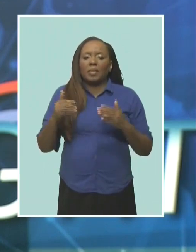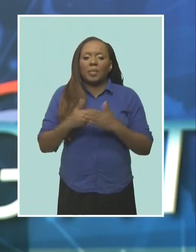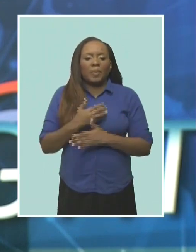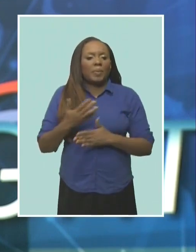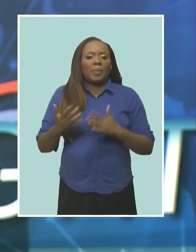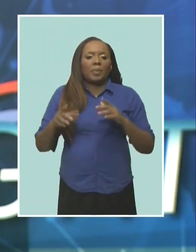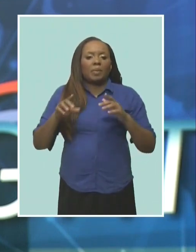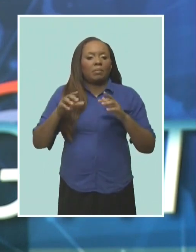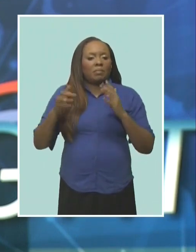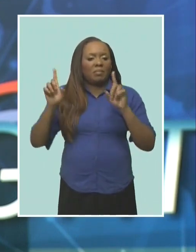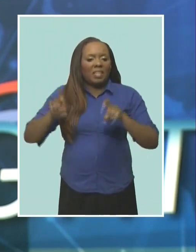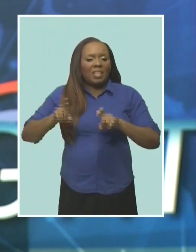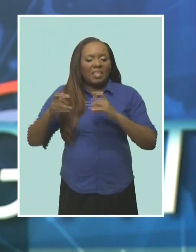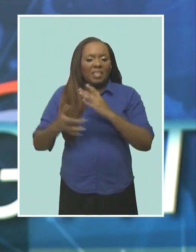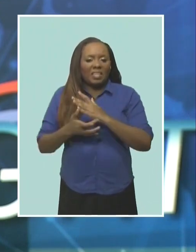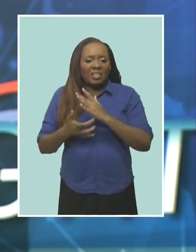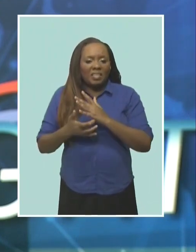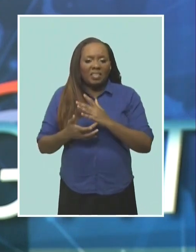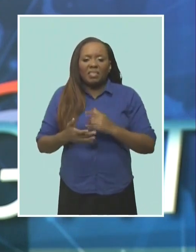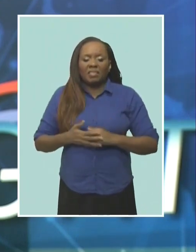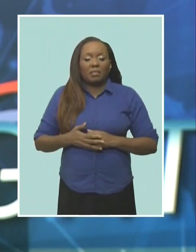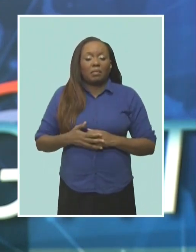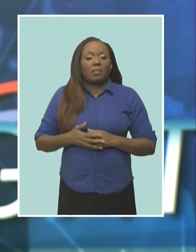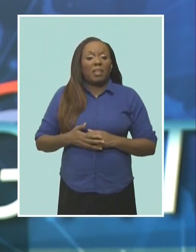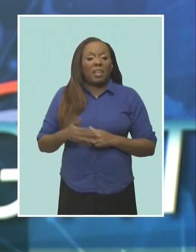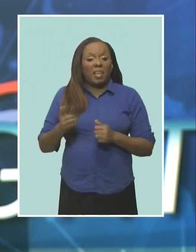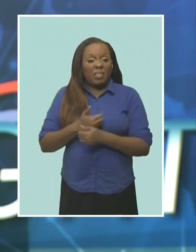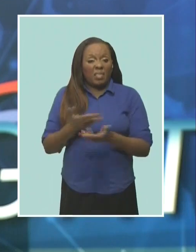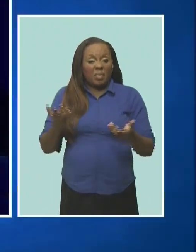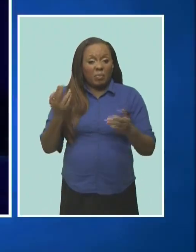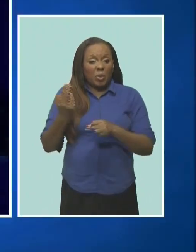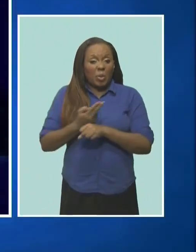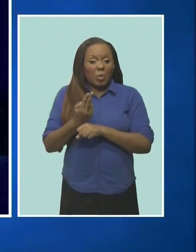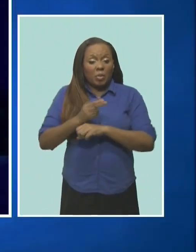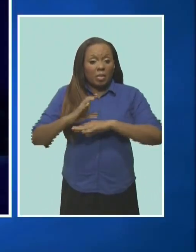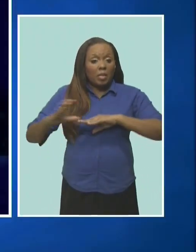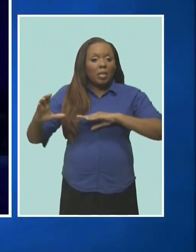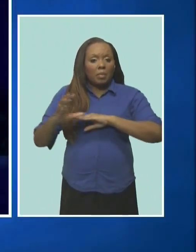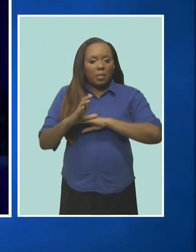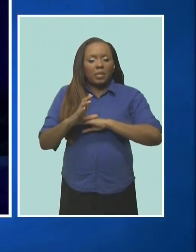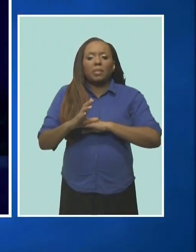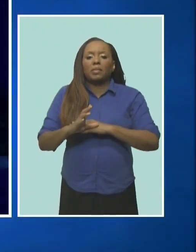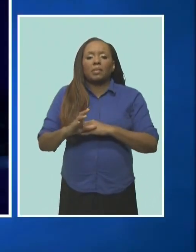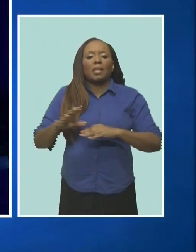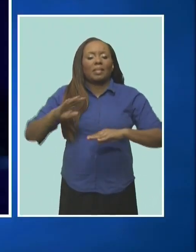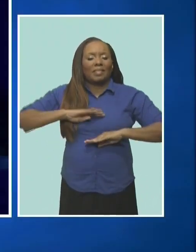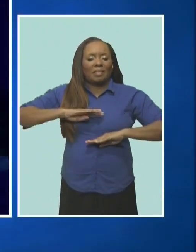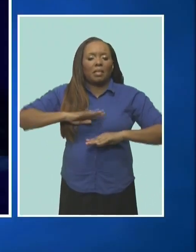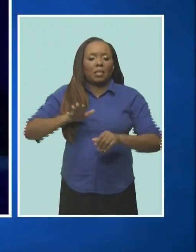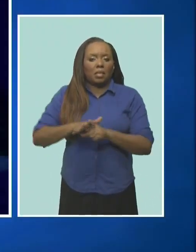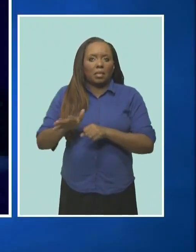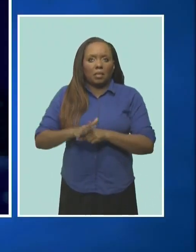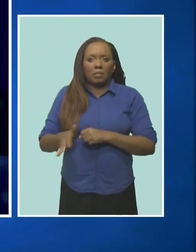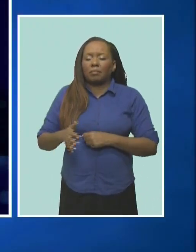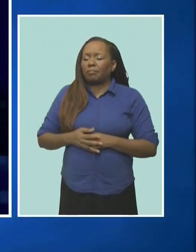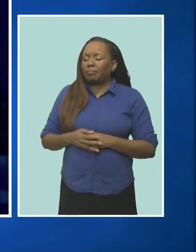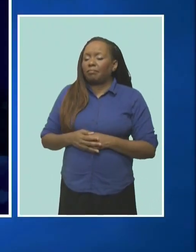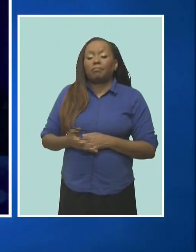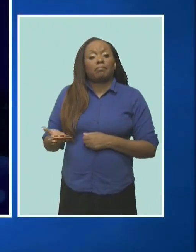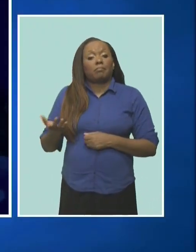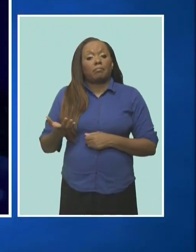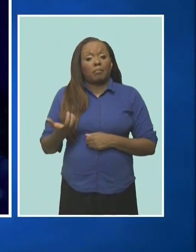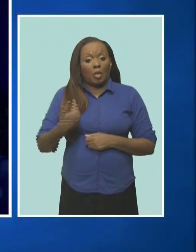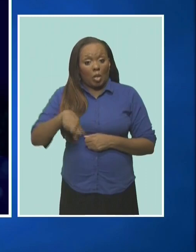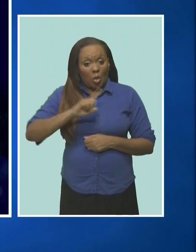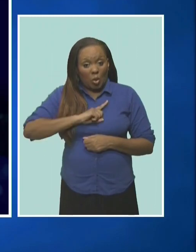the material used in the region is adequate. All you will do by introducing some new technology that is even experimental in the